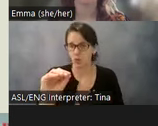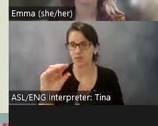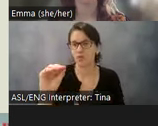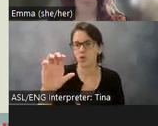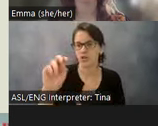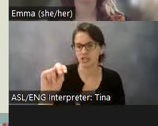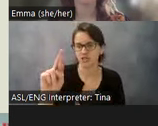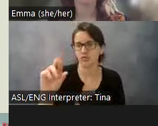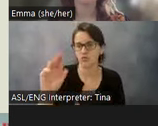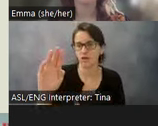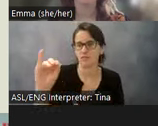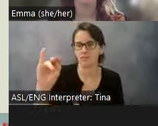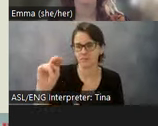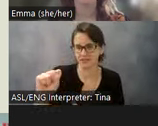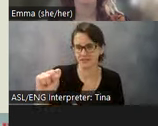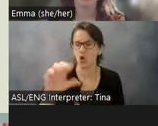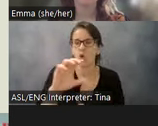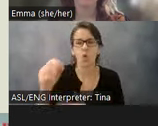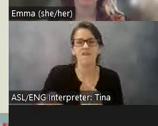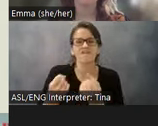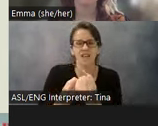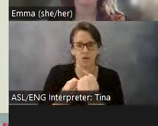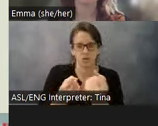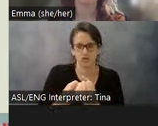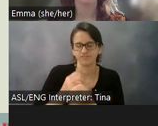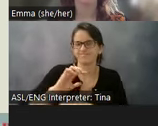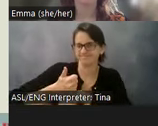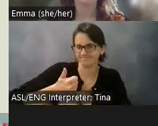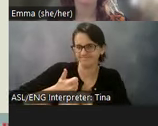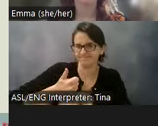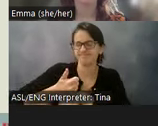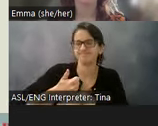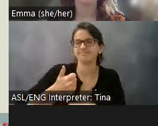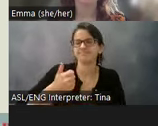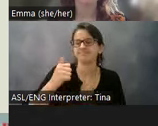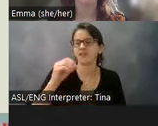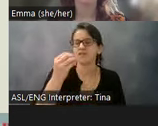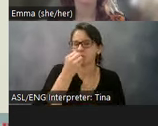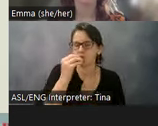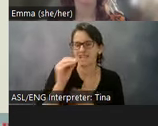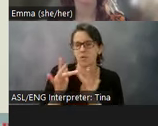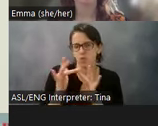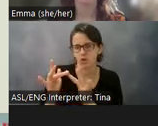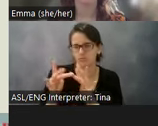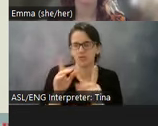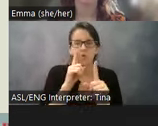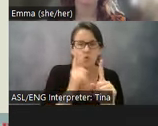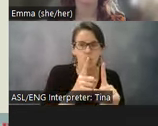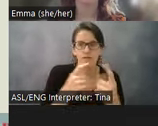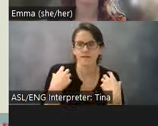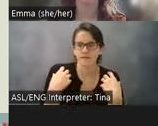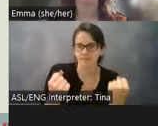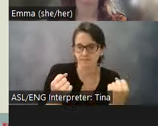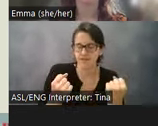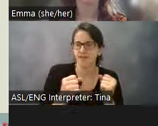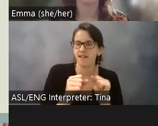Network, which is committed to inspiring and advocating for healthy, ethical, and sustainable food for all through